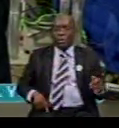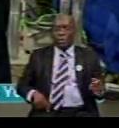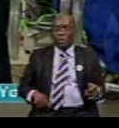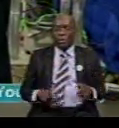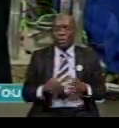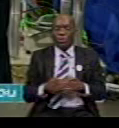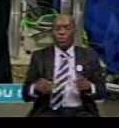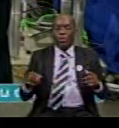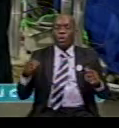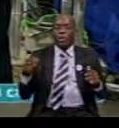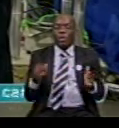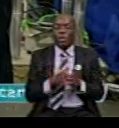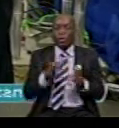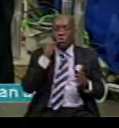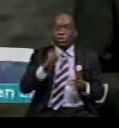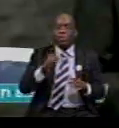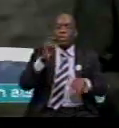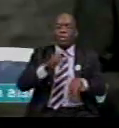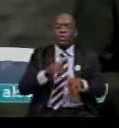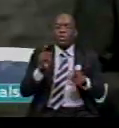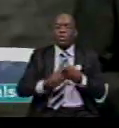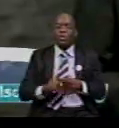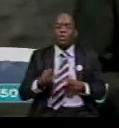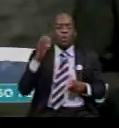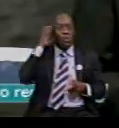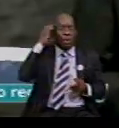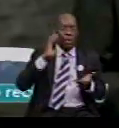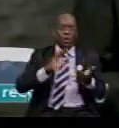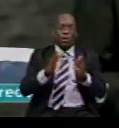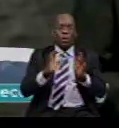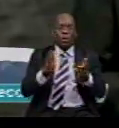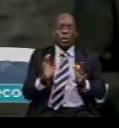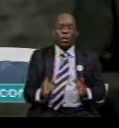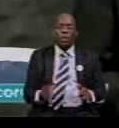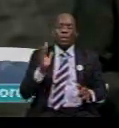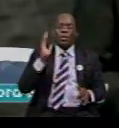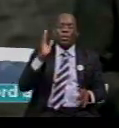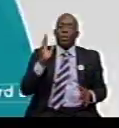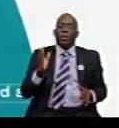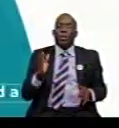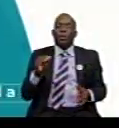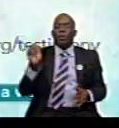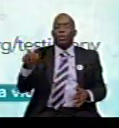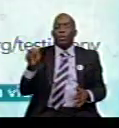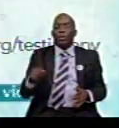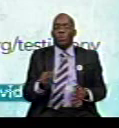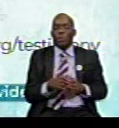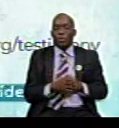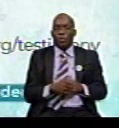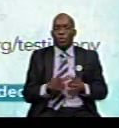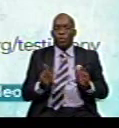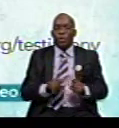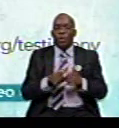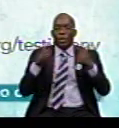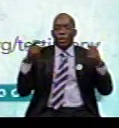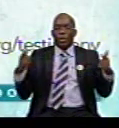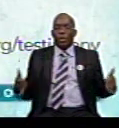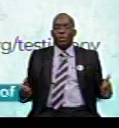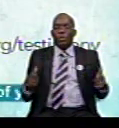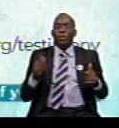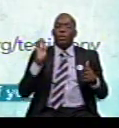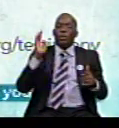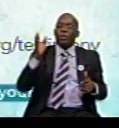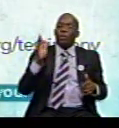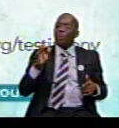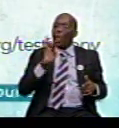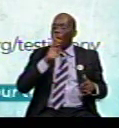the auto online testimony. Yes, let's stay tuned. Great testimonies are happening